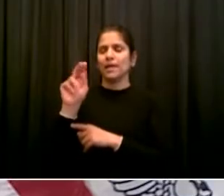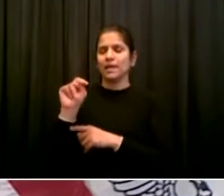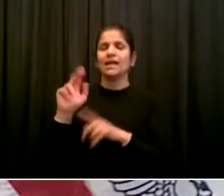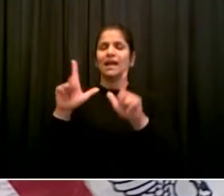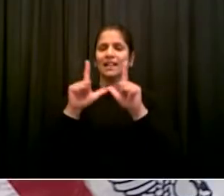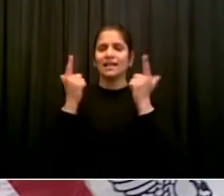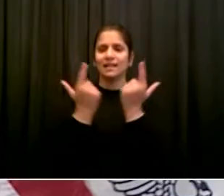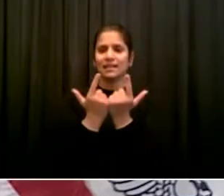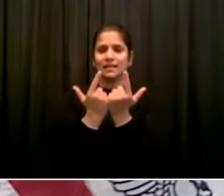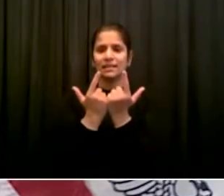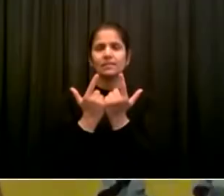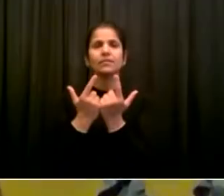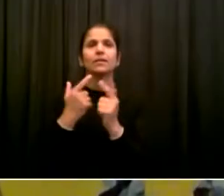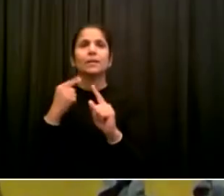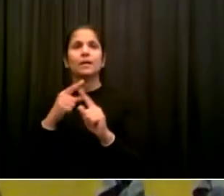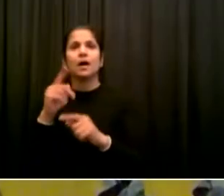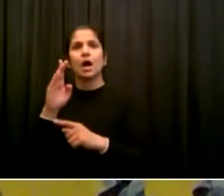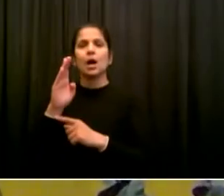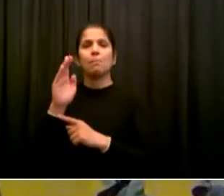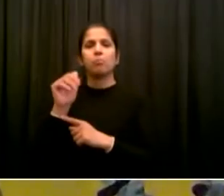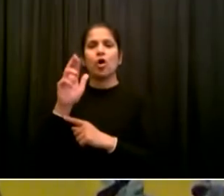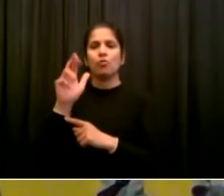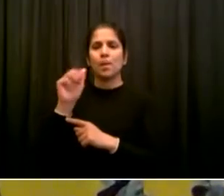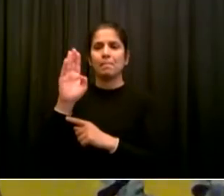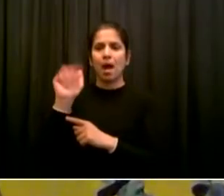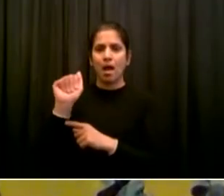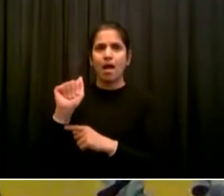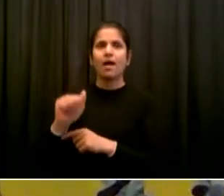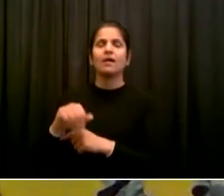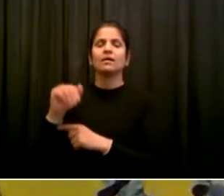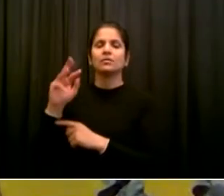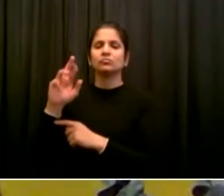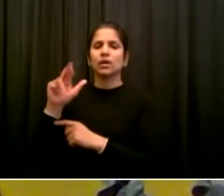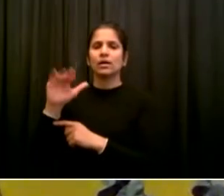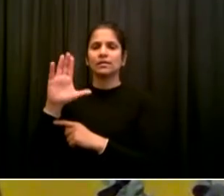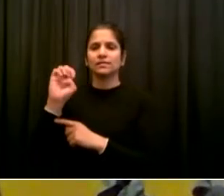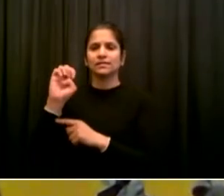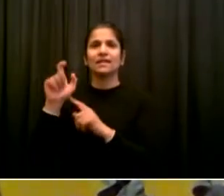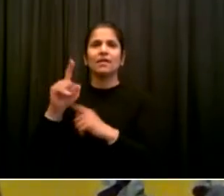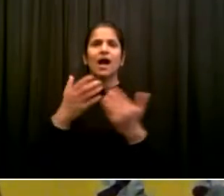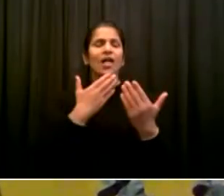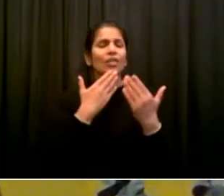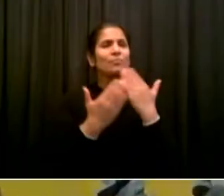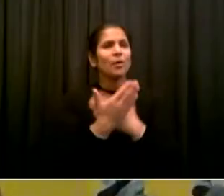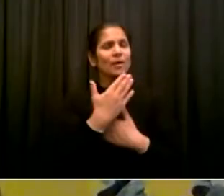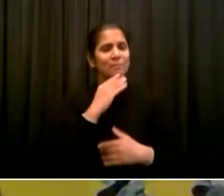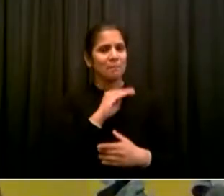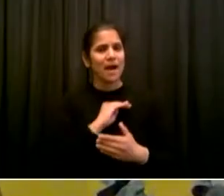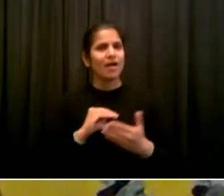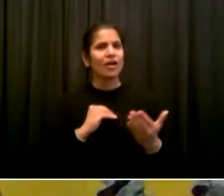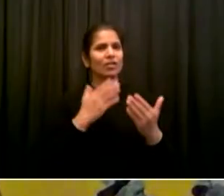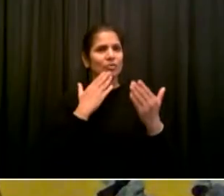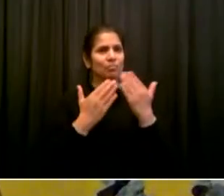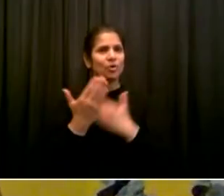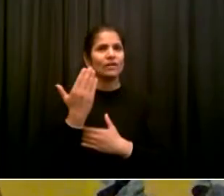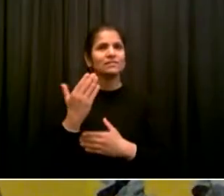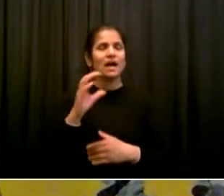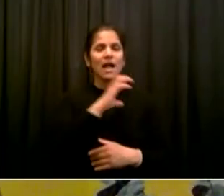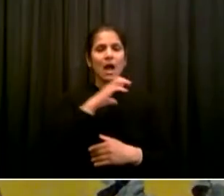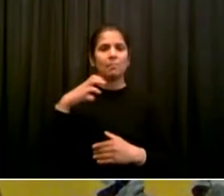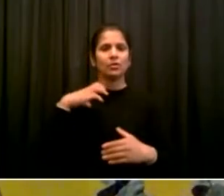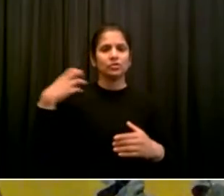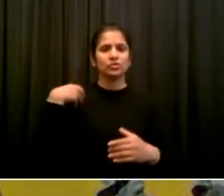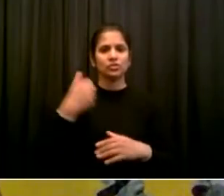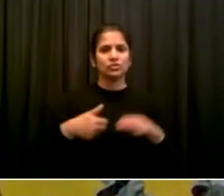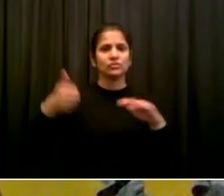Good morning, Mr. Mayor, and good morning, Police Commissioner. Thank you so much for this opportunity to speak with you all and to speak